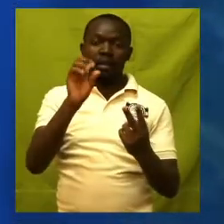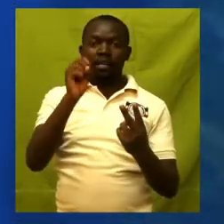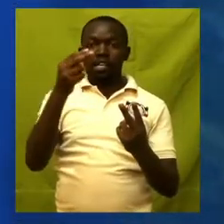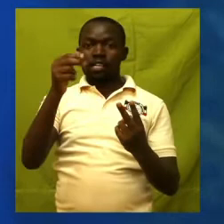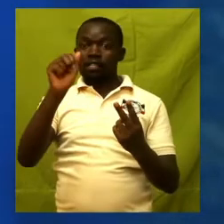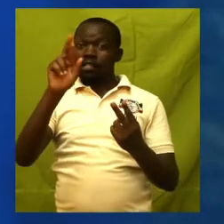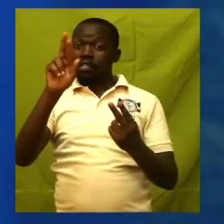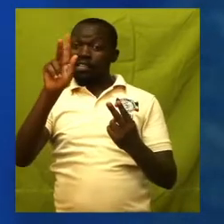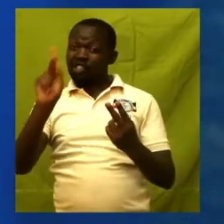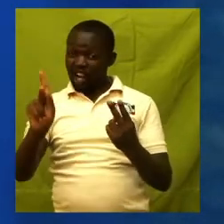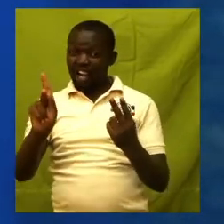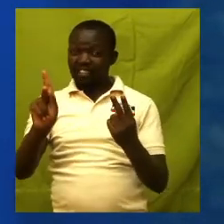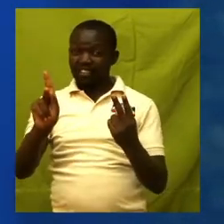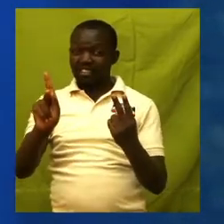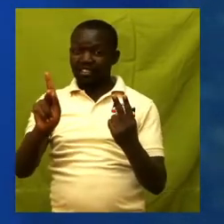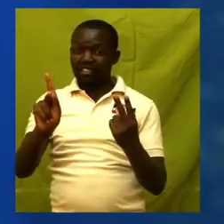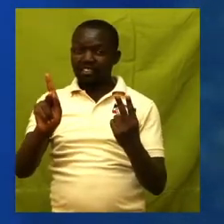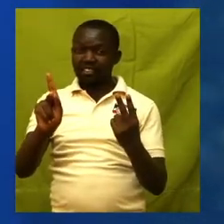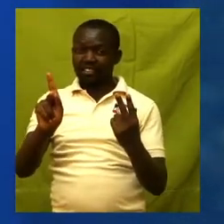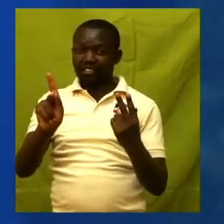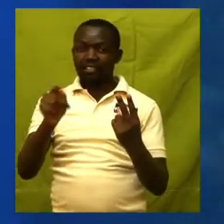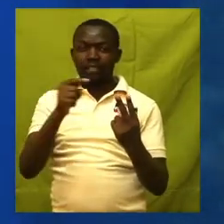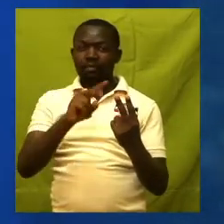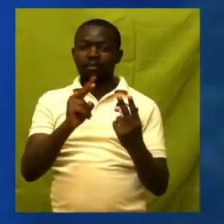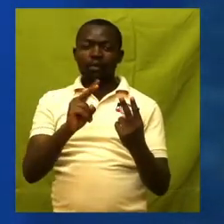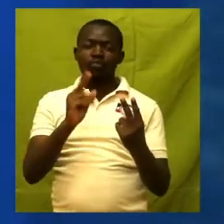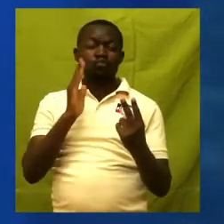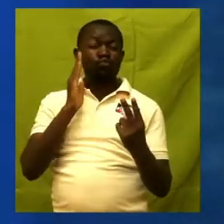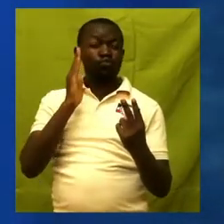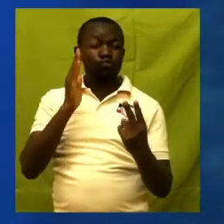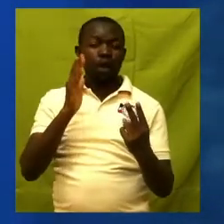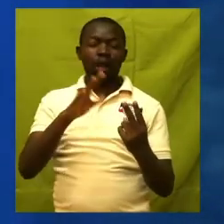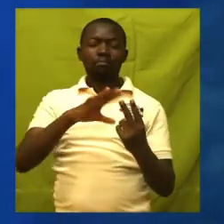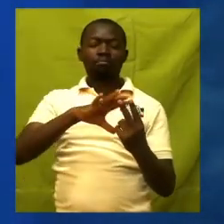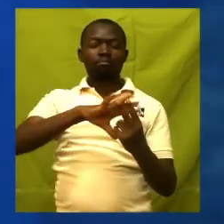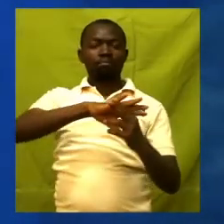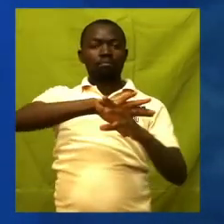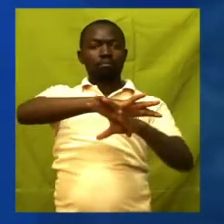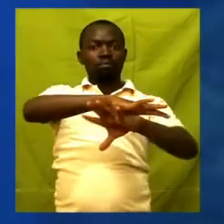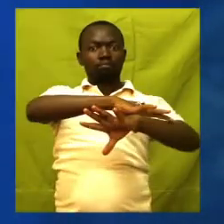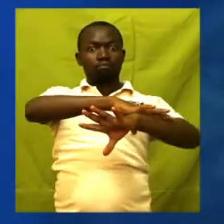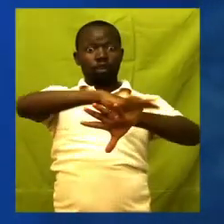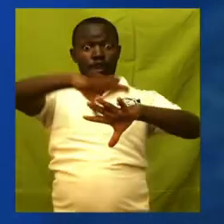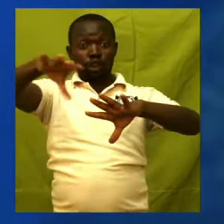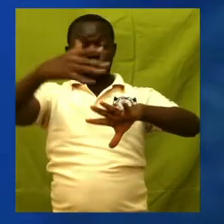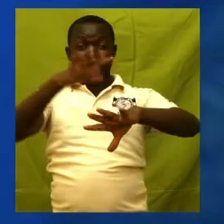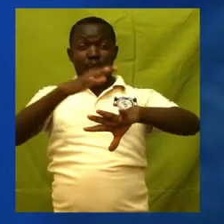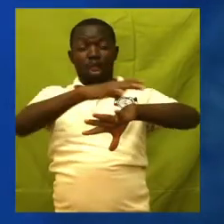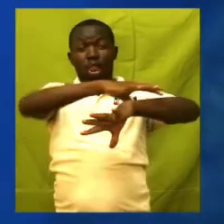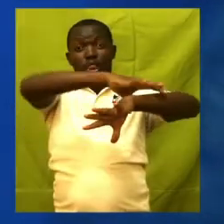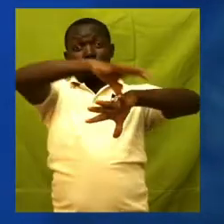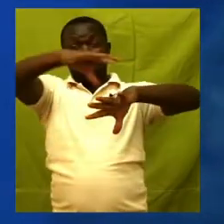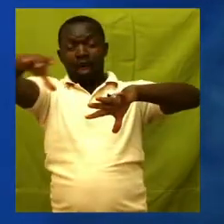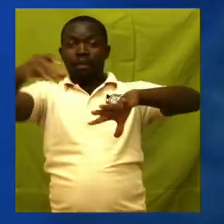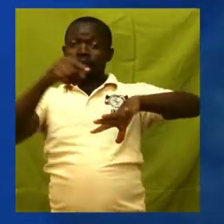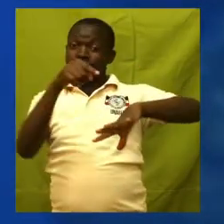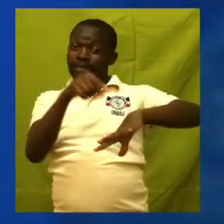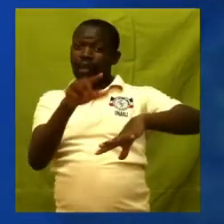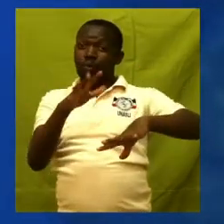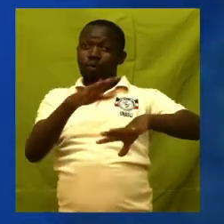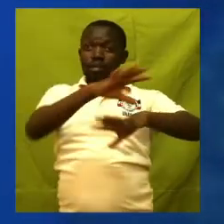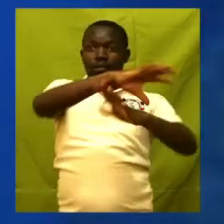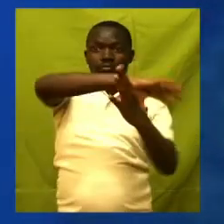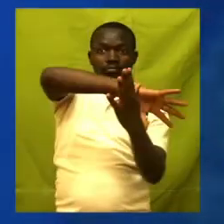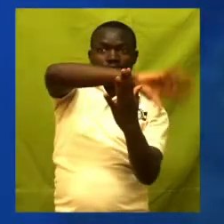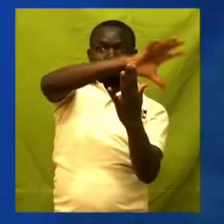shark is also a very big sea animal. So these water bodies can be used